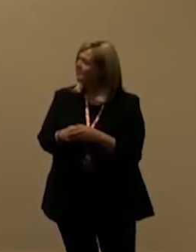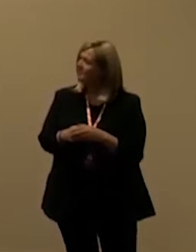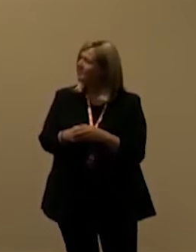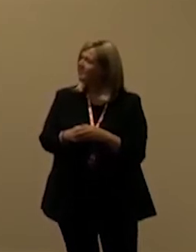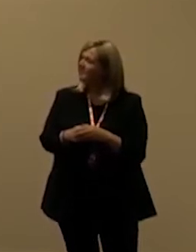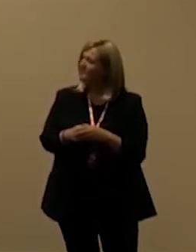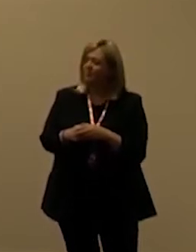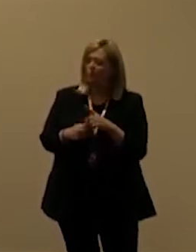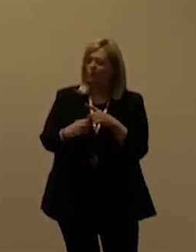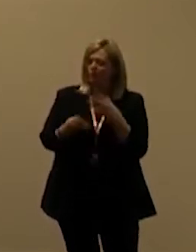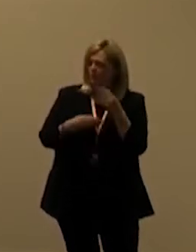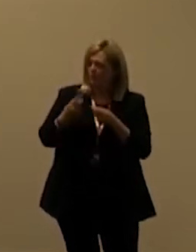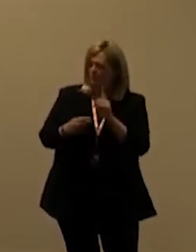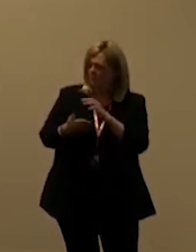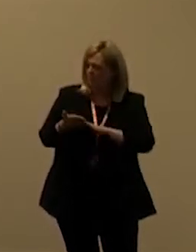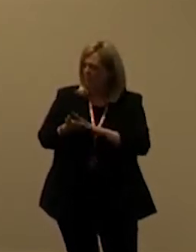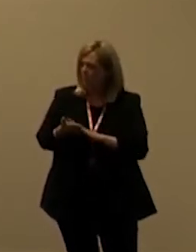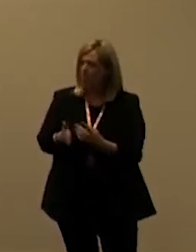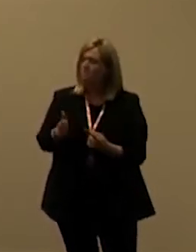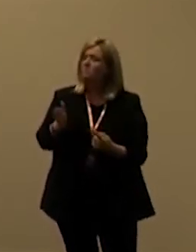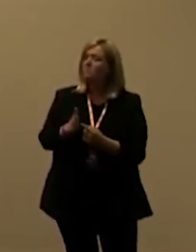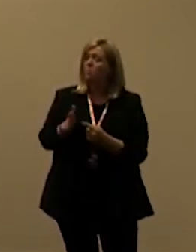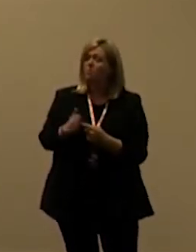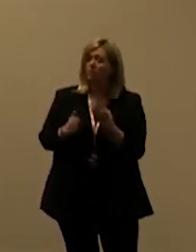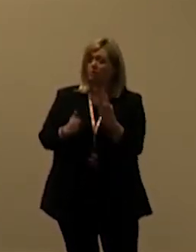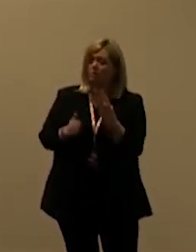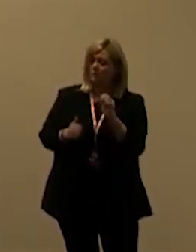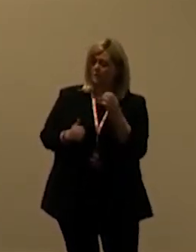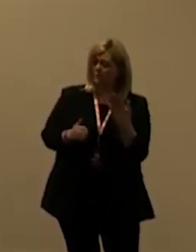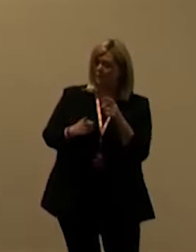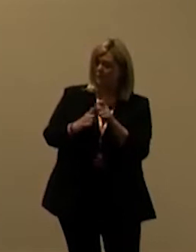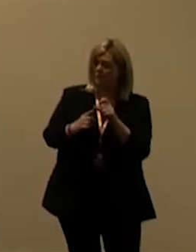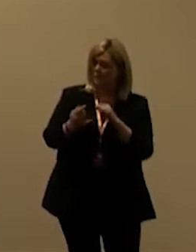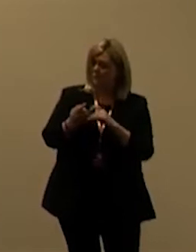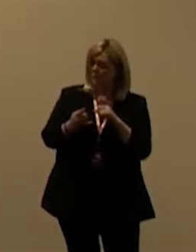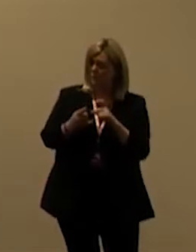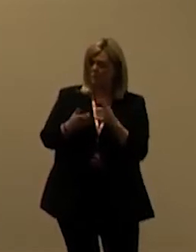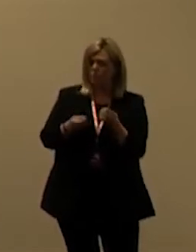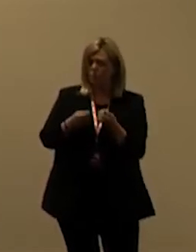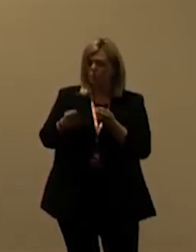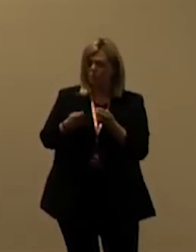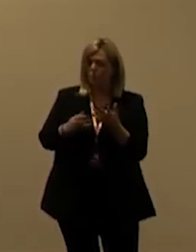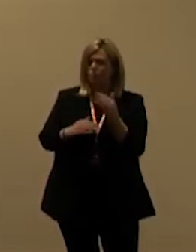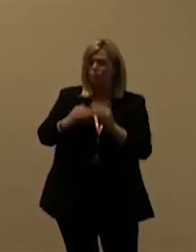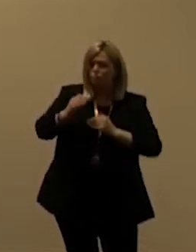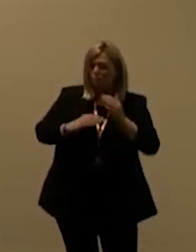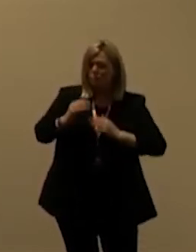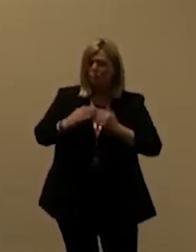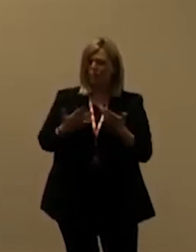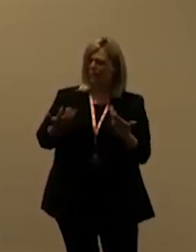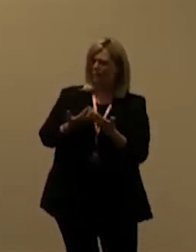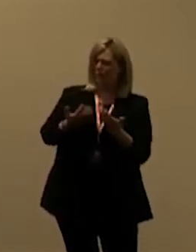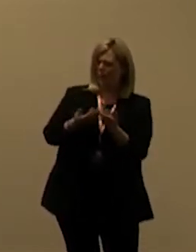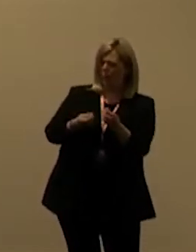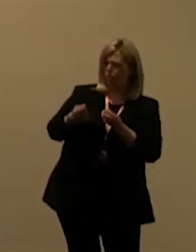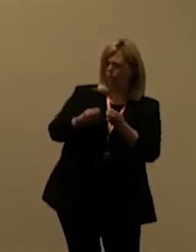mean? And the real key here is when we're talking about 365 DSC, we're dealing with configuration and structure. So we're dealing with how we've